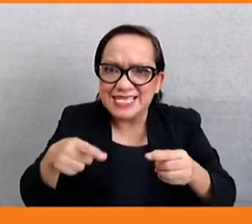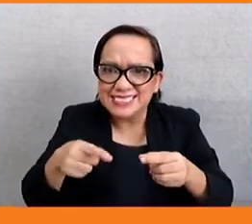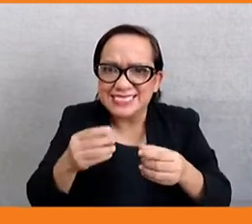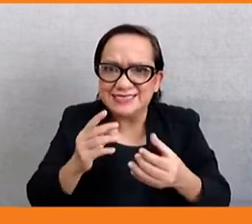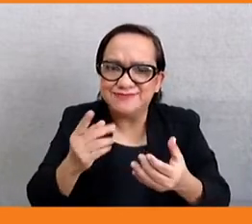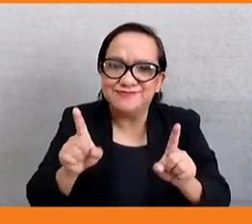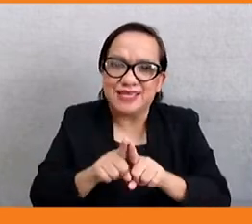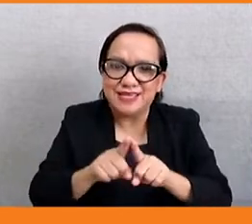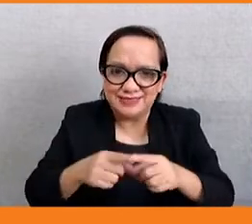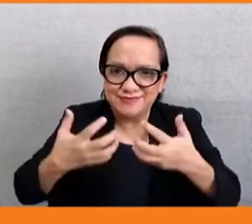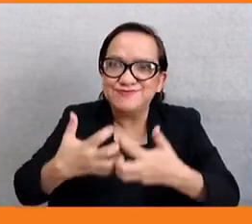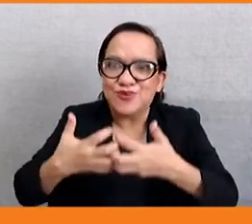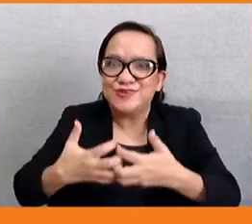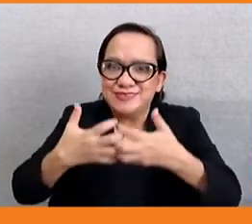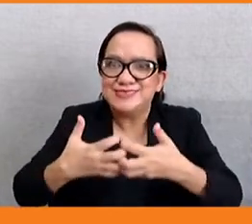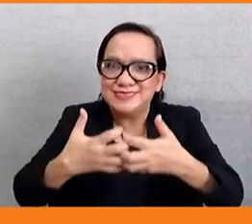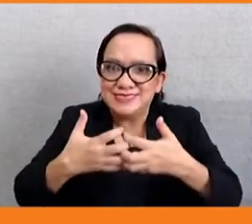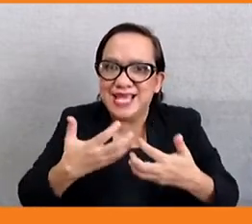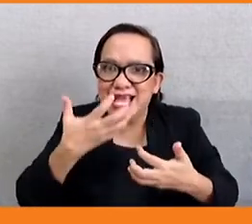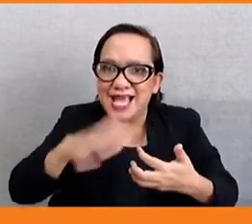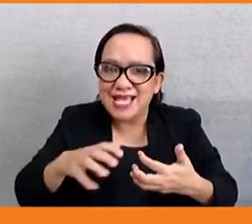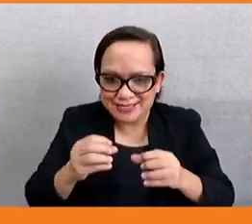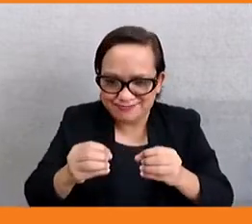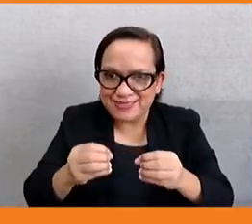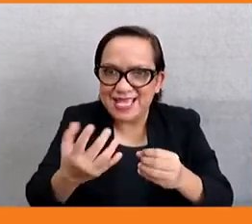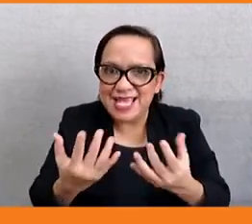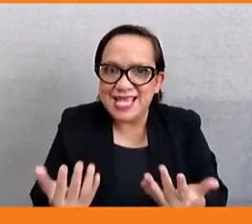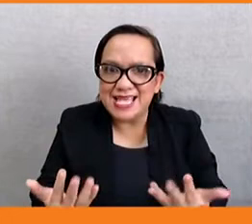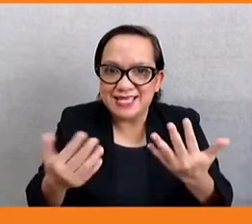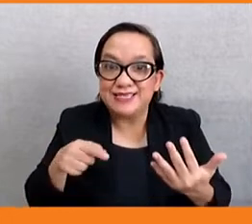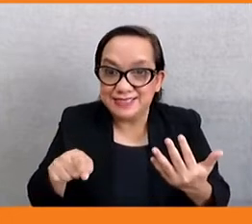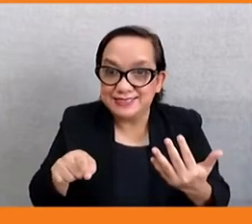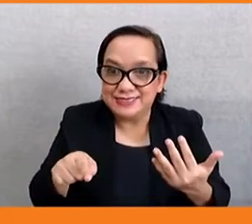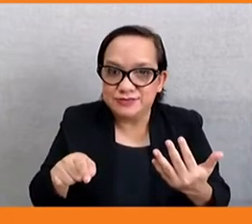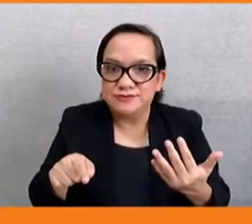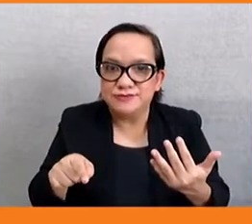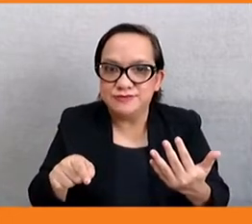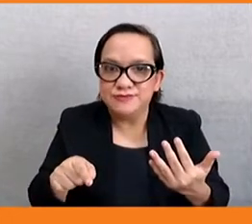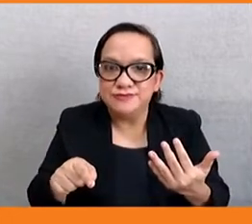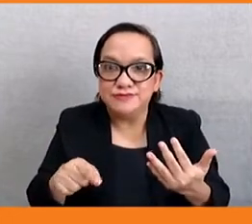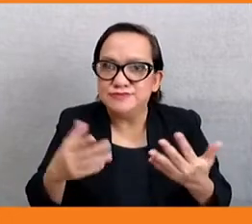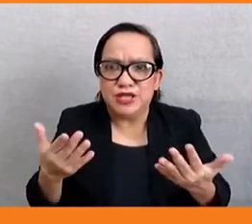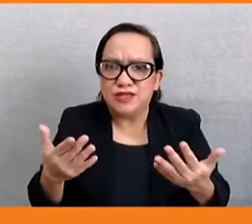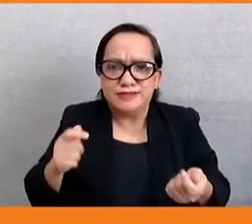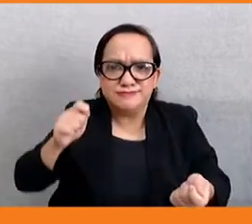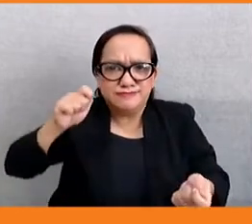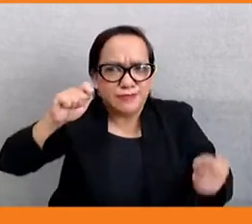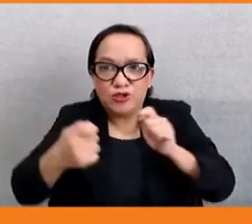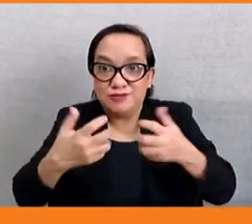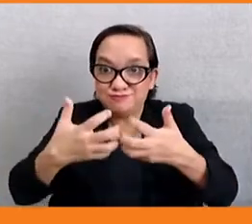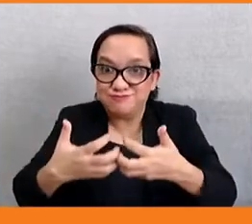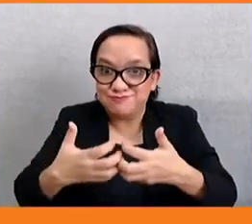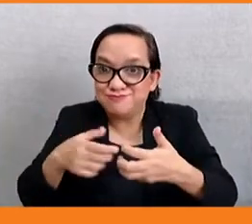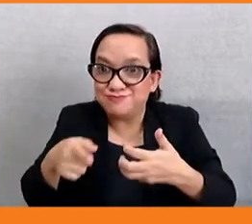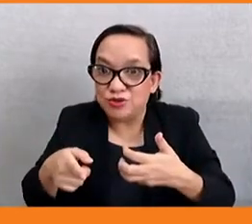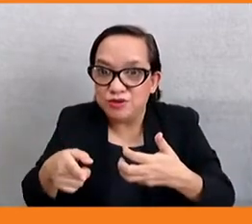ETM, Energy Transition Mechanism, which aims to prioritize accelerating the retirement